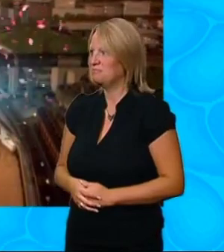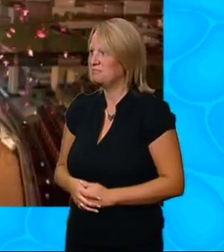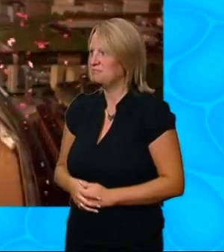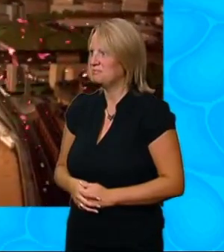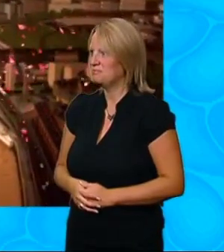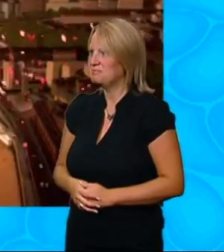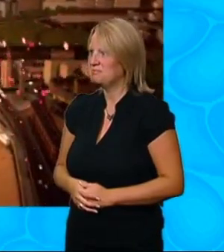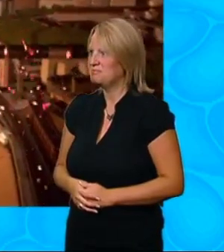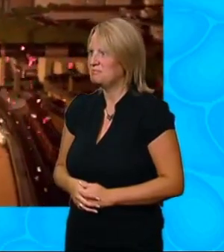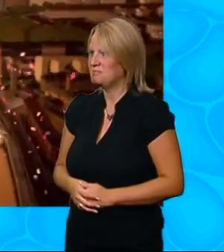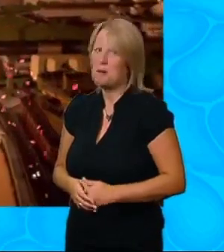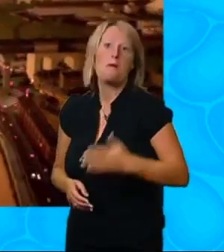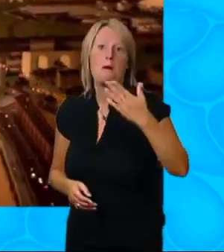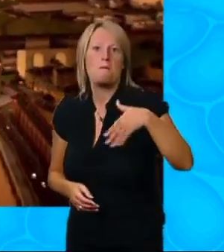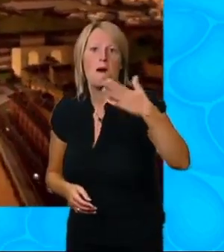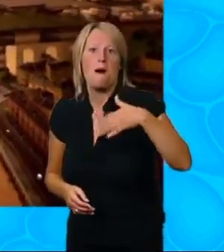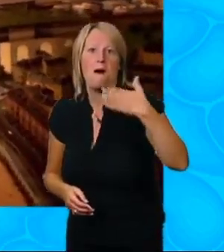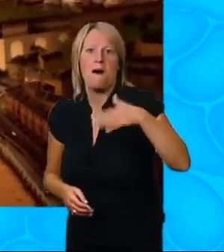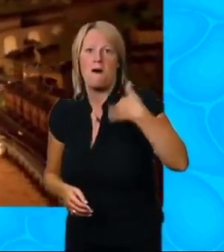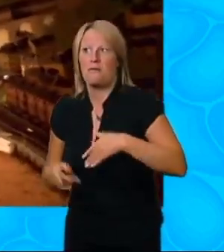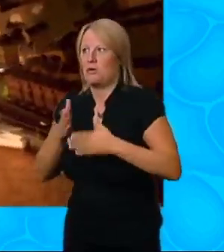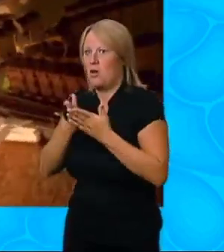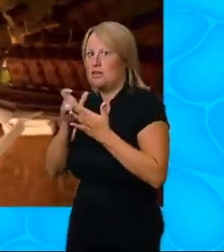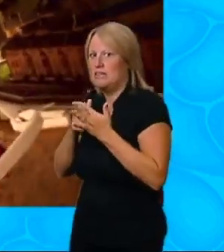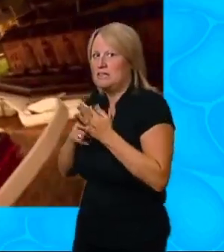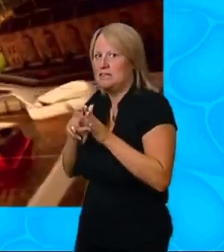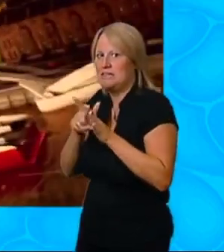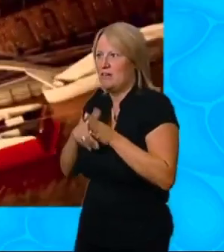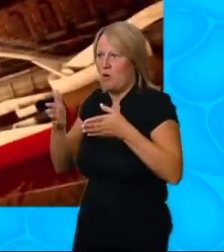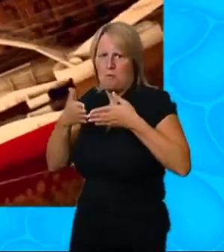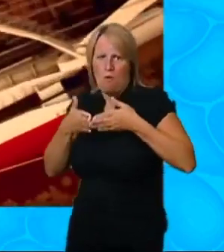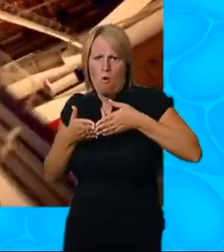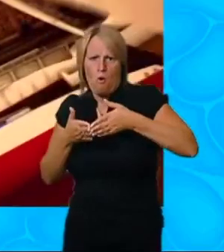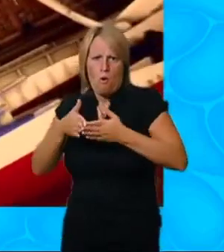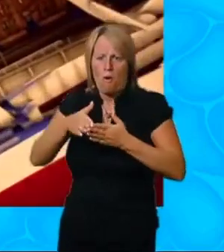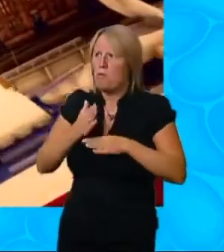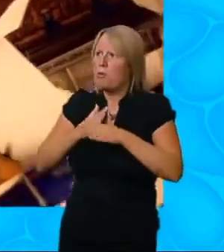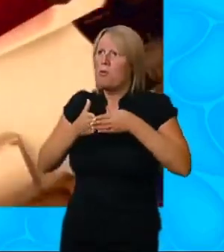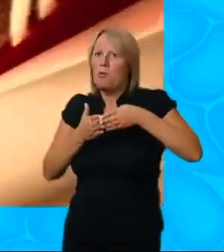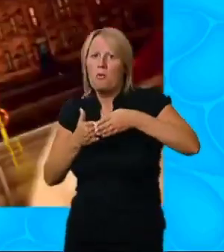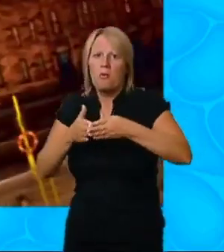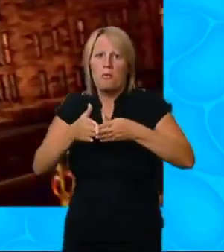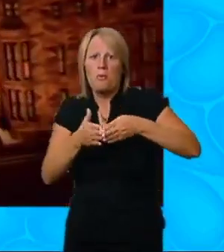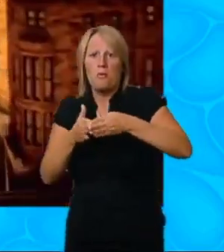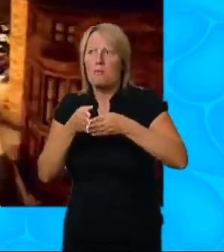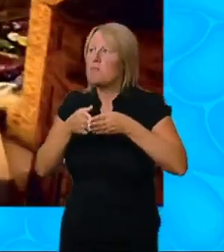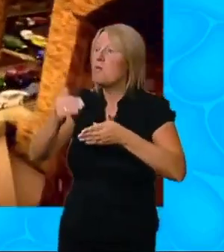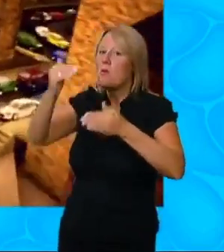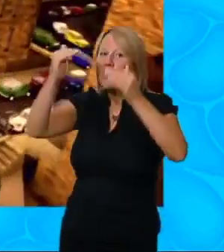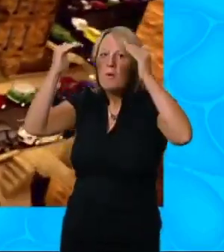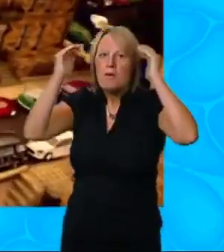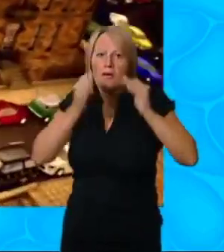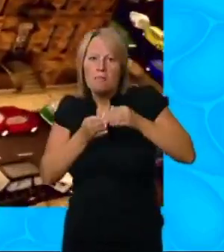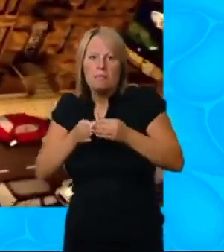That's for me. Come on and get on down to the city, city. Where the ferry boat sails the blue. Time to call on Granny Murray.